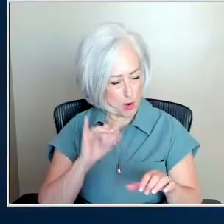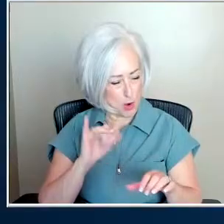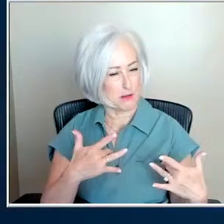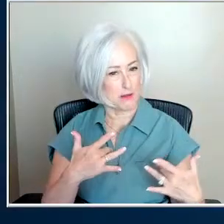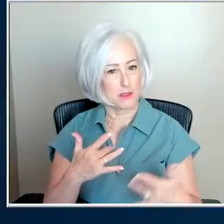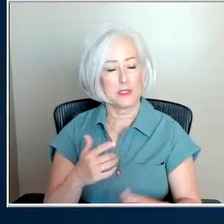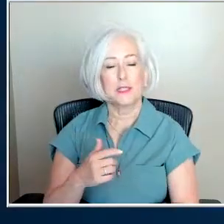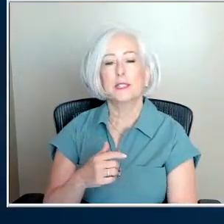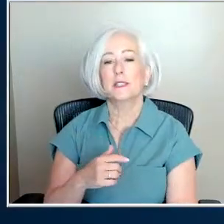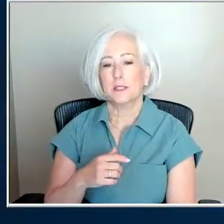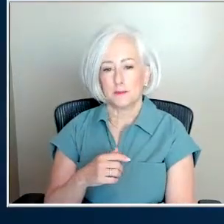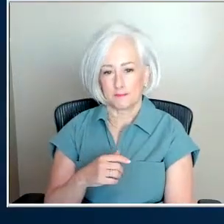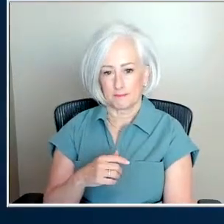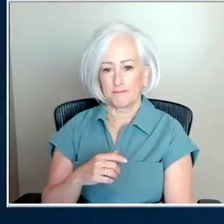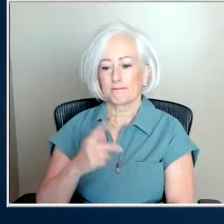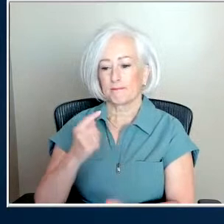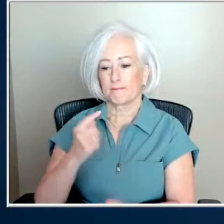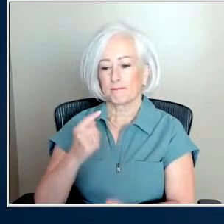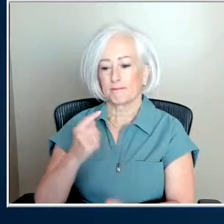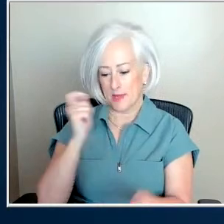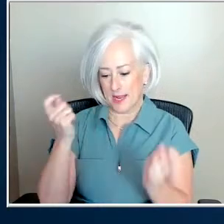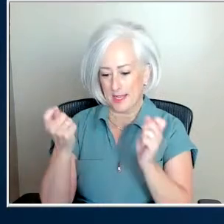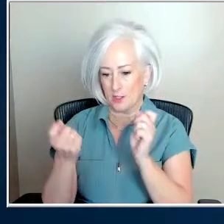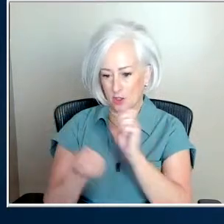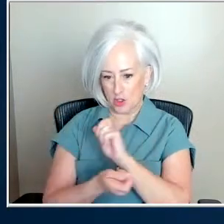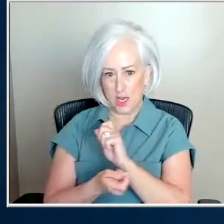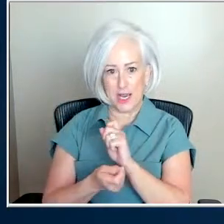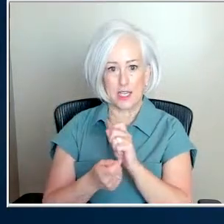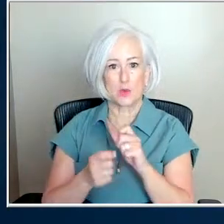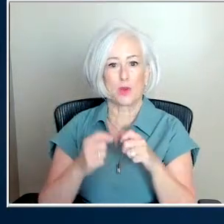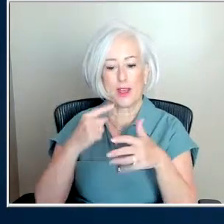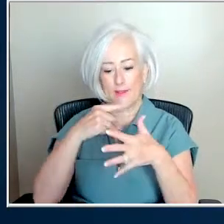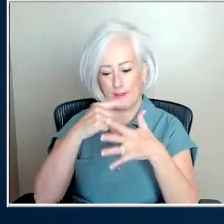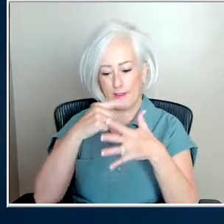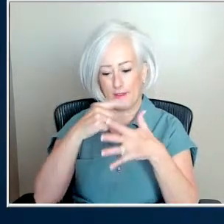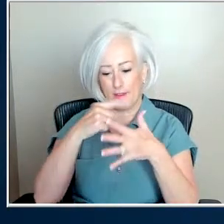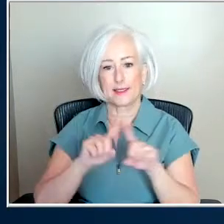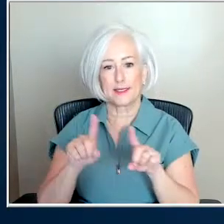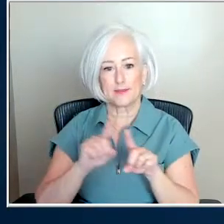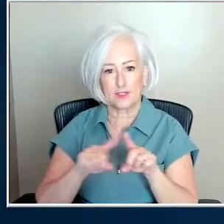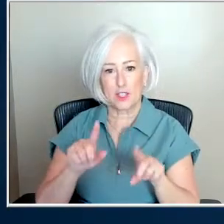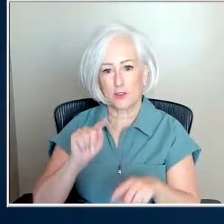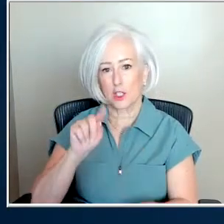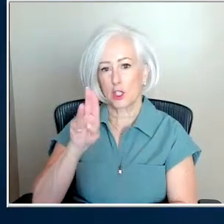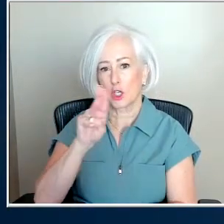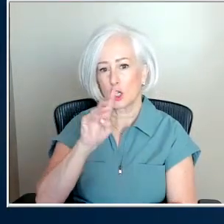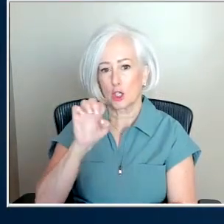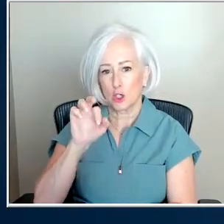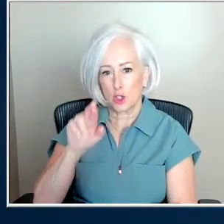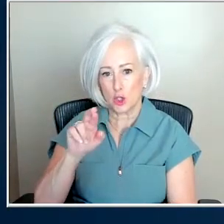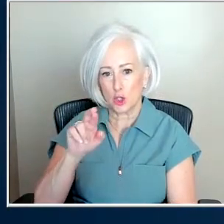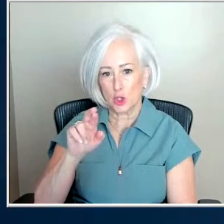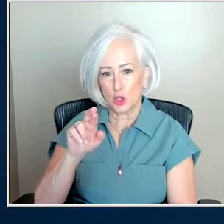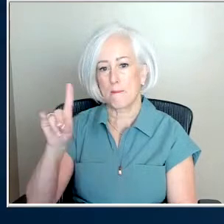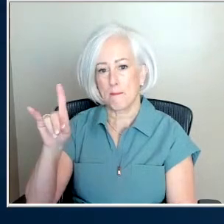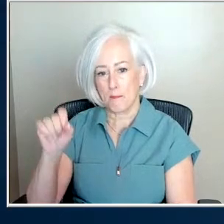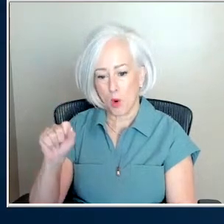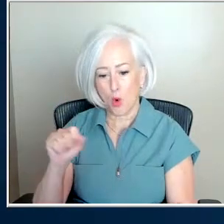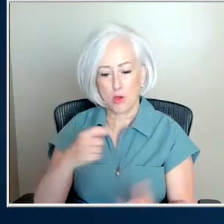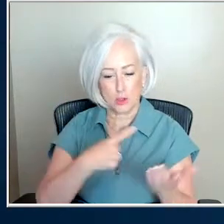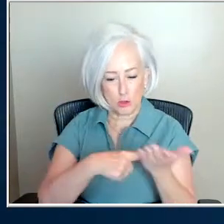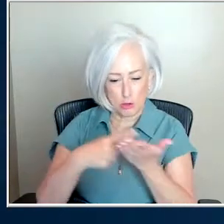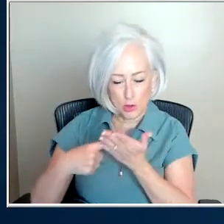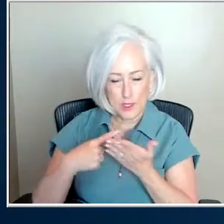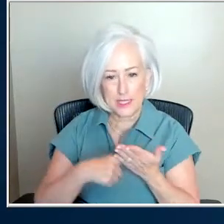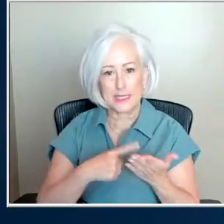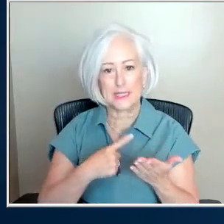evolved ever since we've met. We've had multiple tumor boards, we've had second opinions, we've actually involved all the KU team. We had multiple